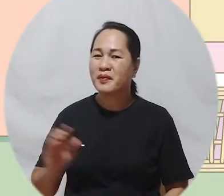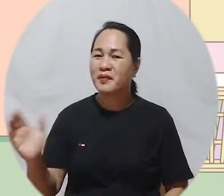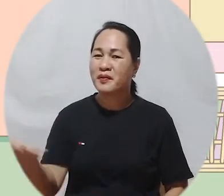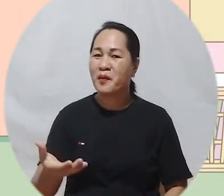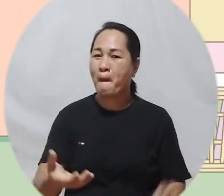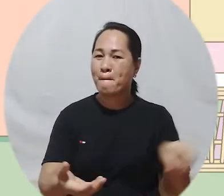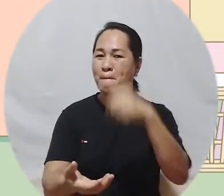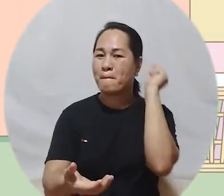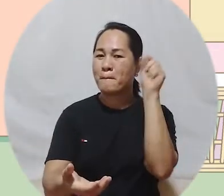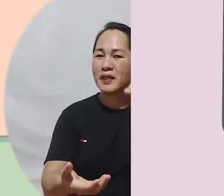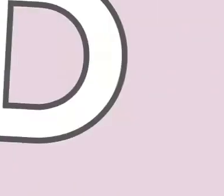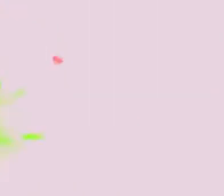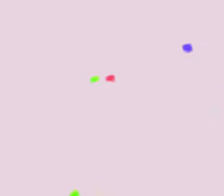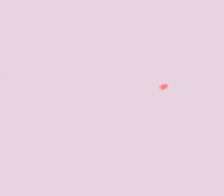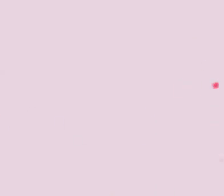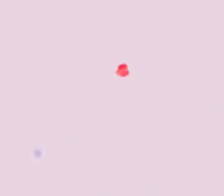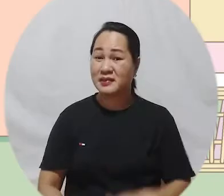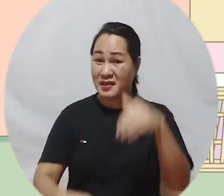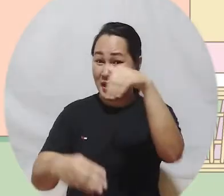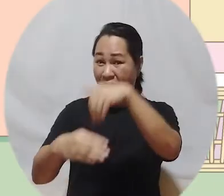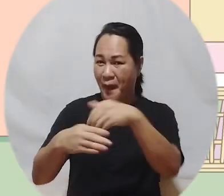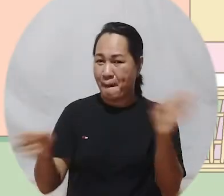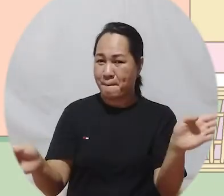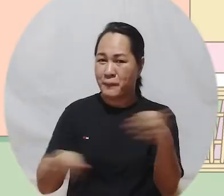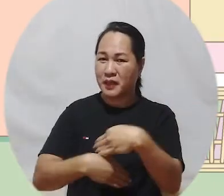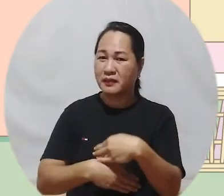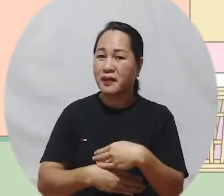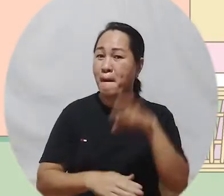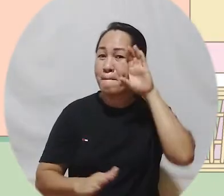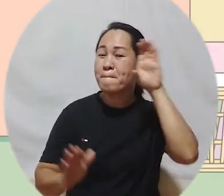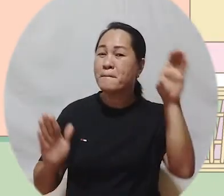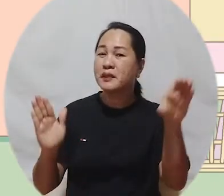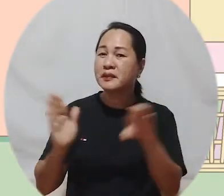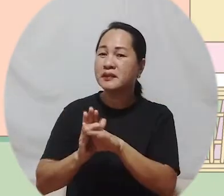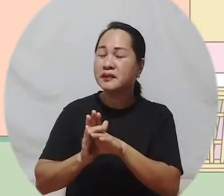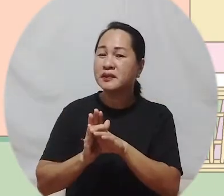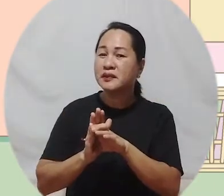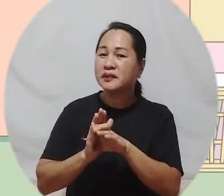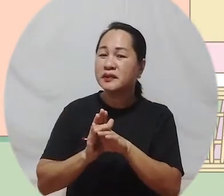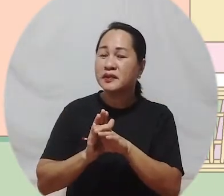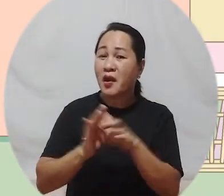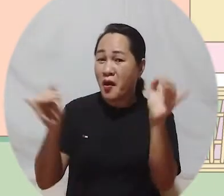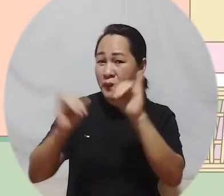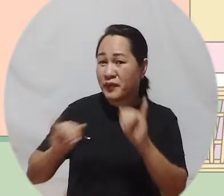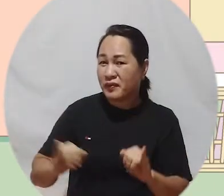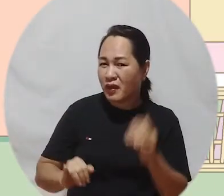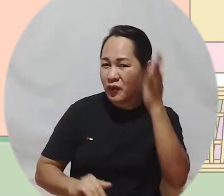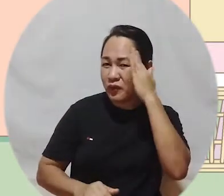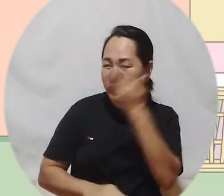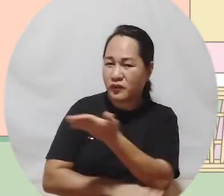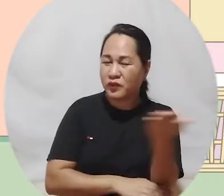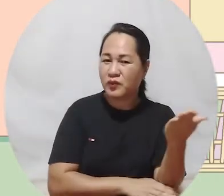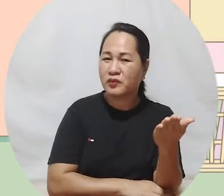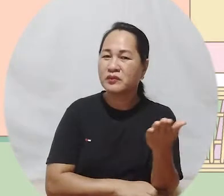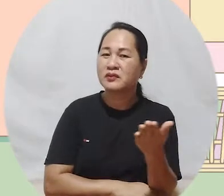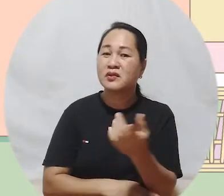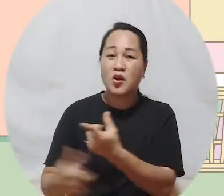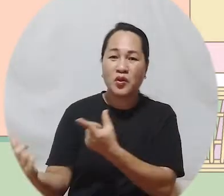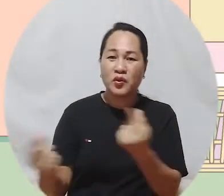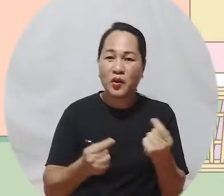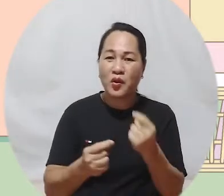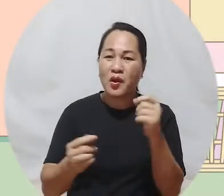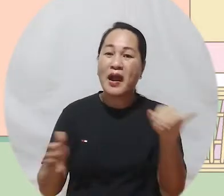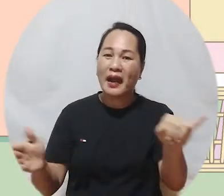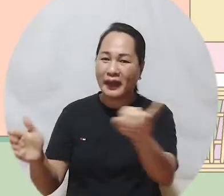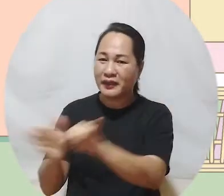magic box. Inside this box are pictures of characters we might be familiar with. All we have to